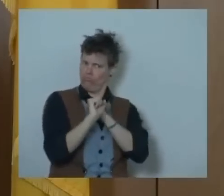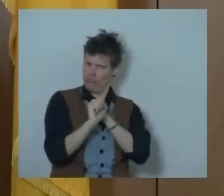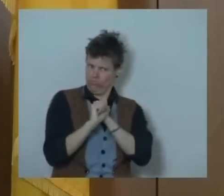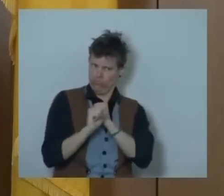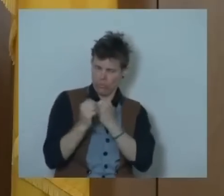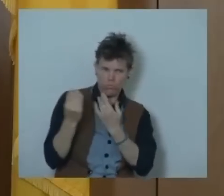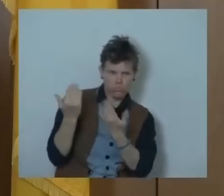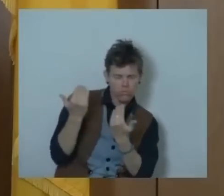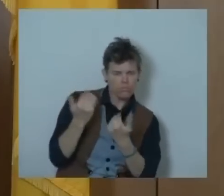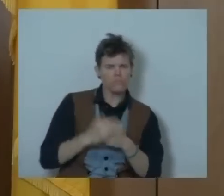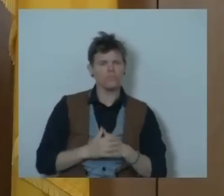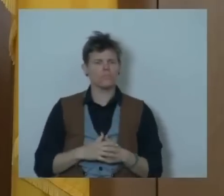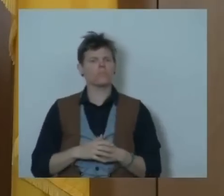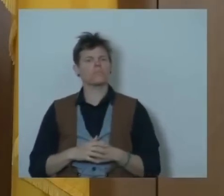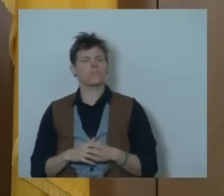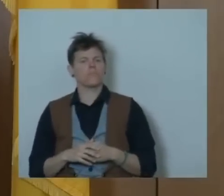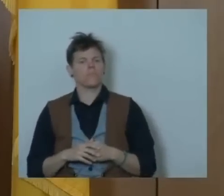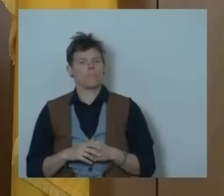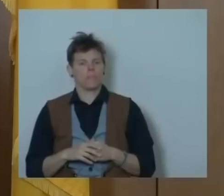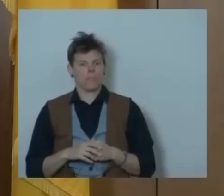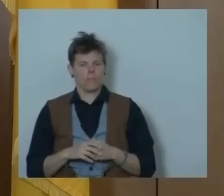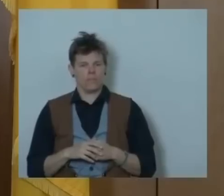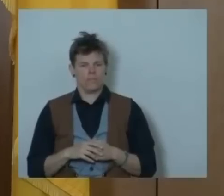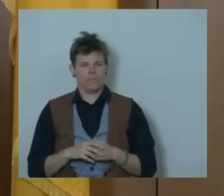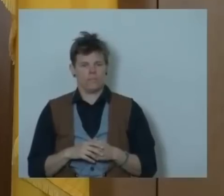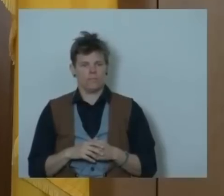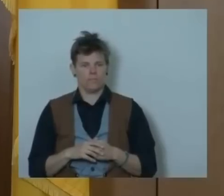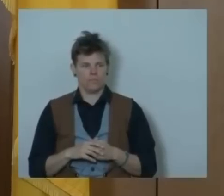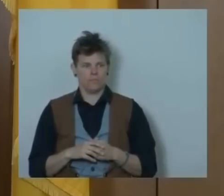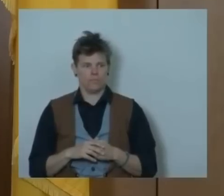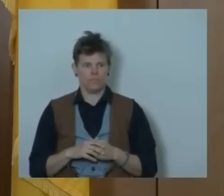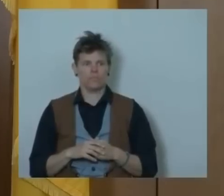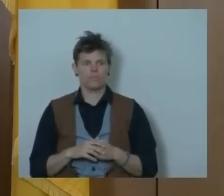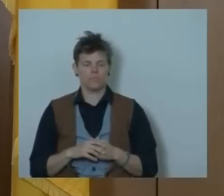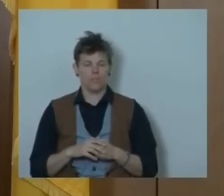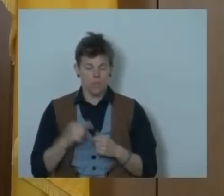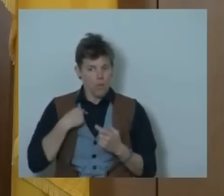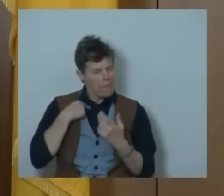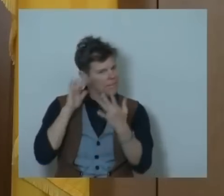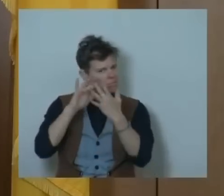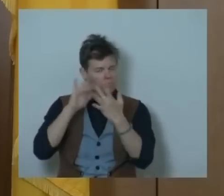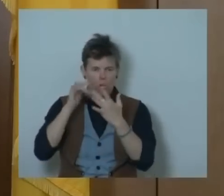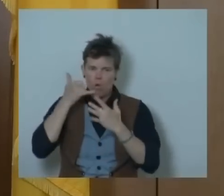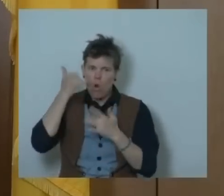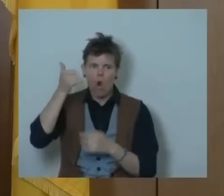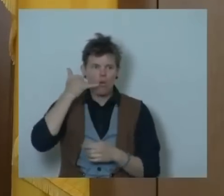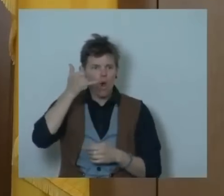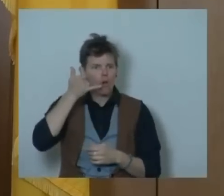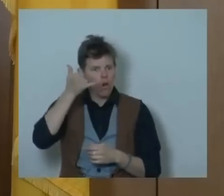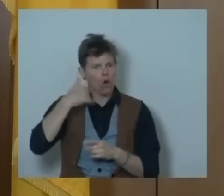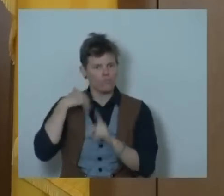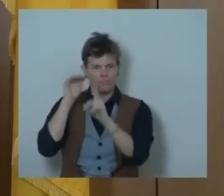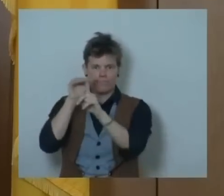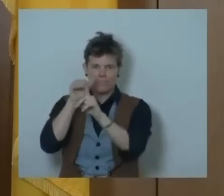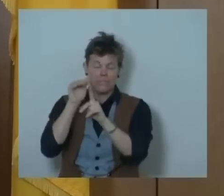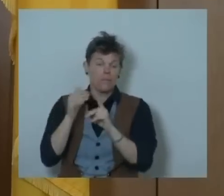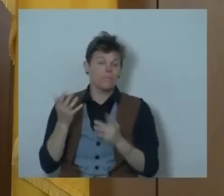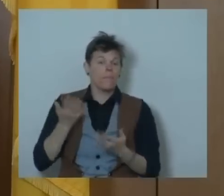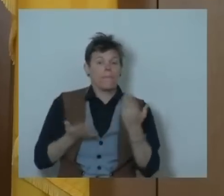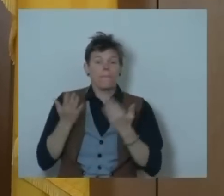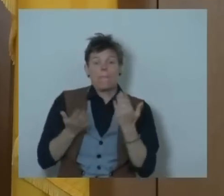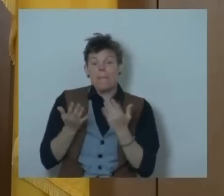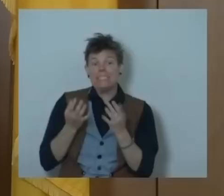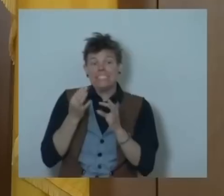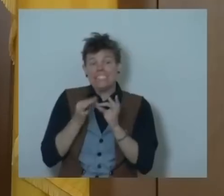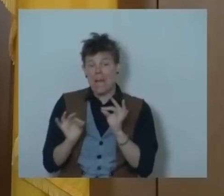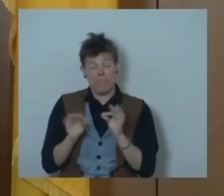If they don't deliver, I just keep calling them. And that may seem really too oversimplified. In fact, it's not. It